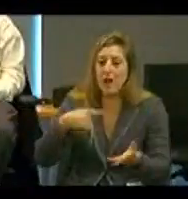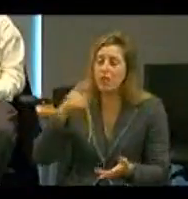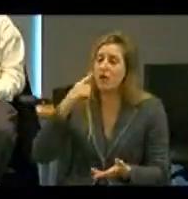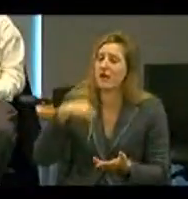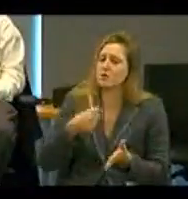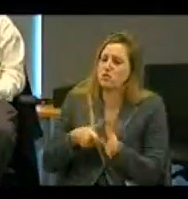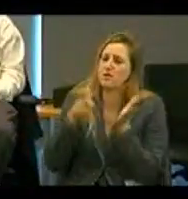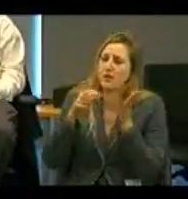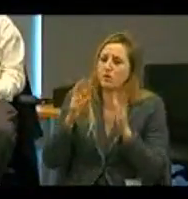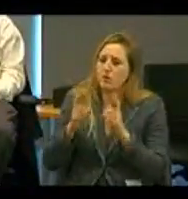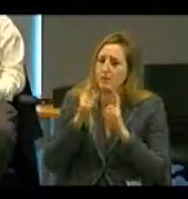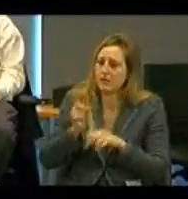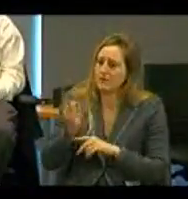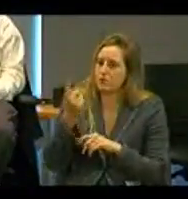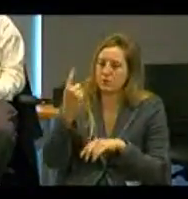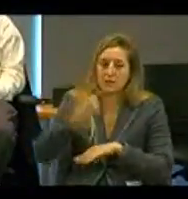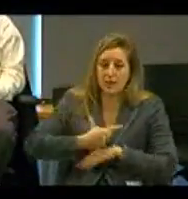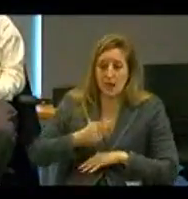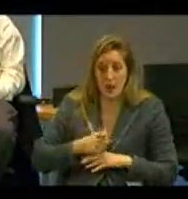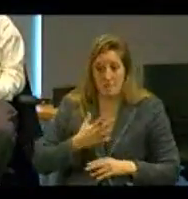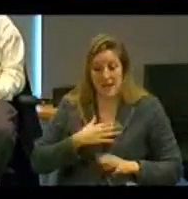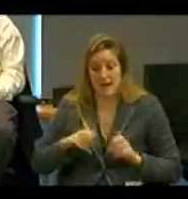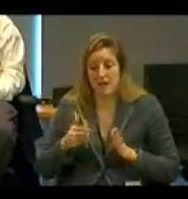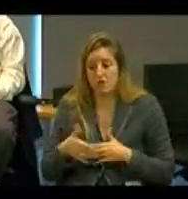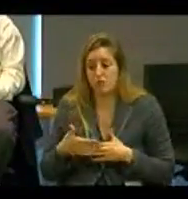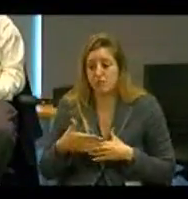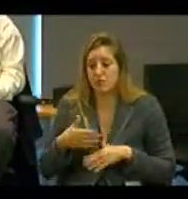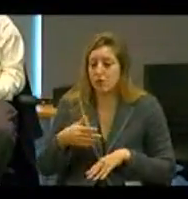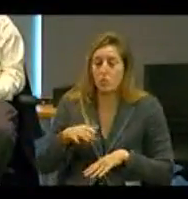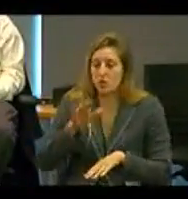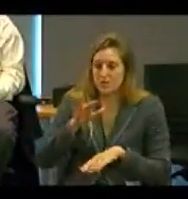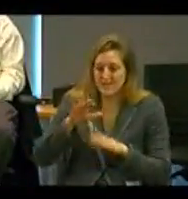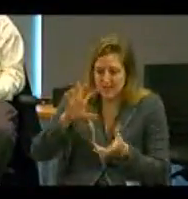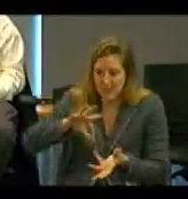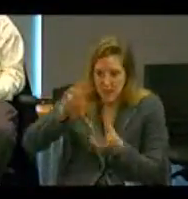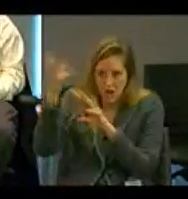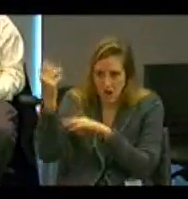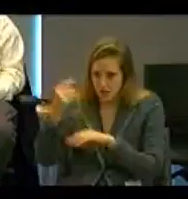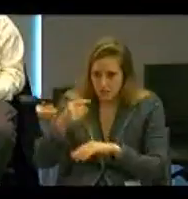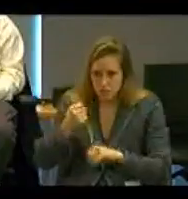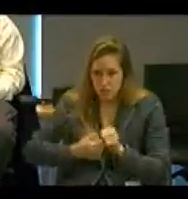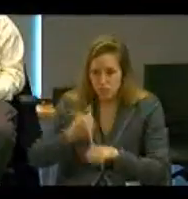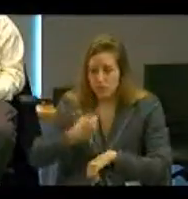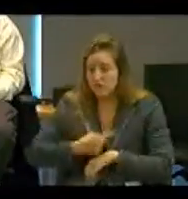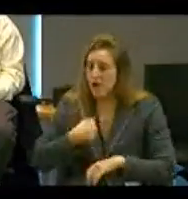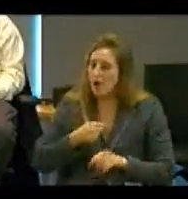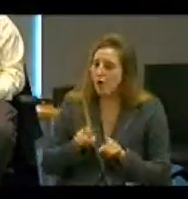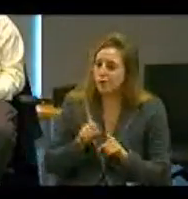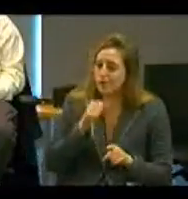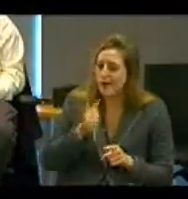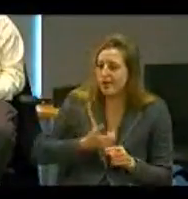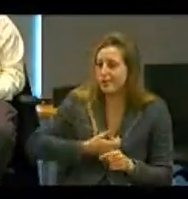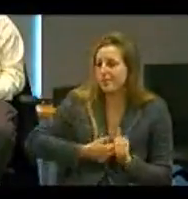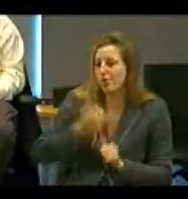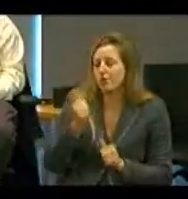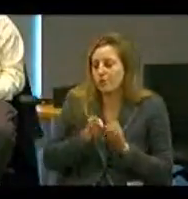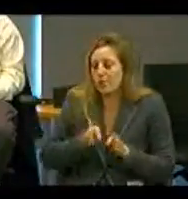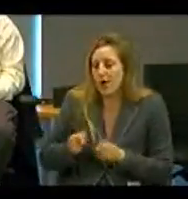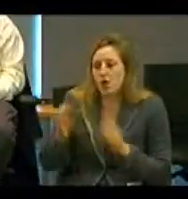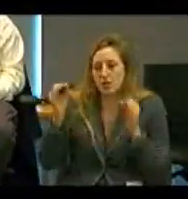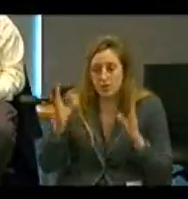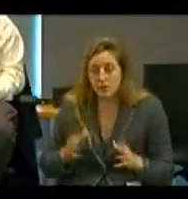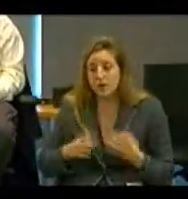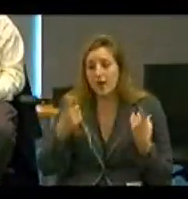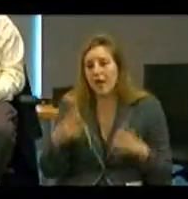also would say my classroom bordered on chaos most days. I was also not always the best prepared teacher. My principal came back to me and said, Dan, you have a